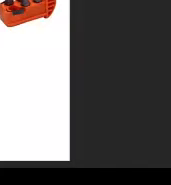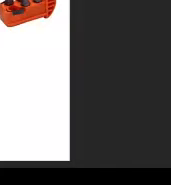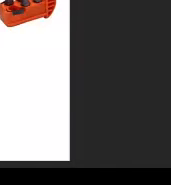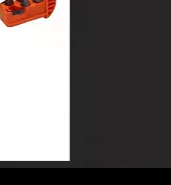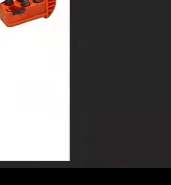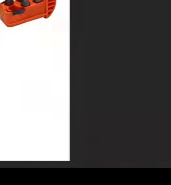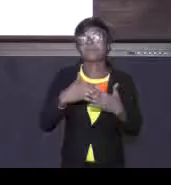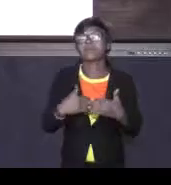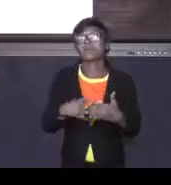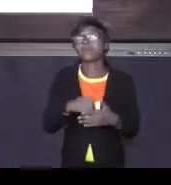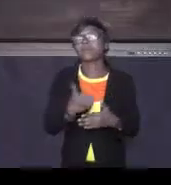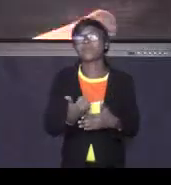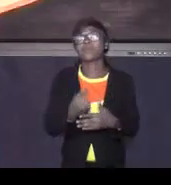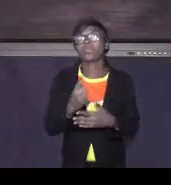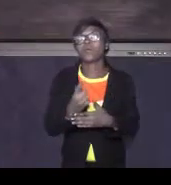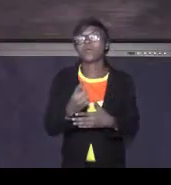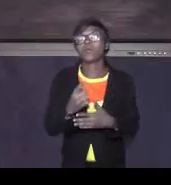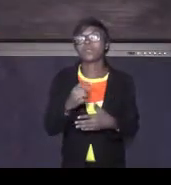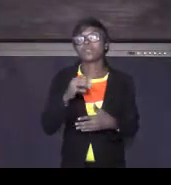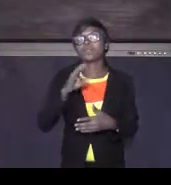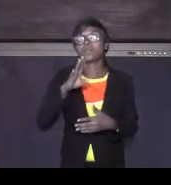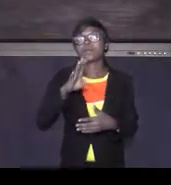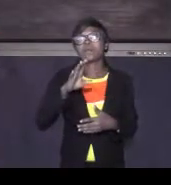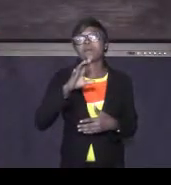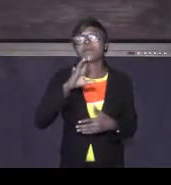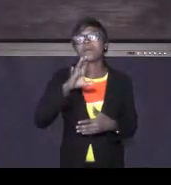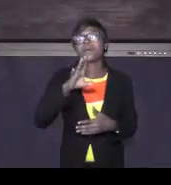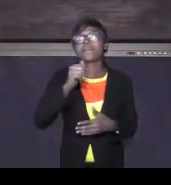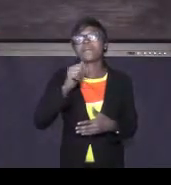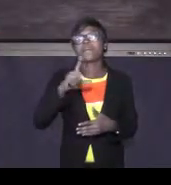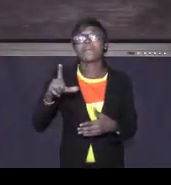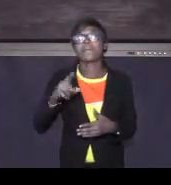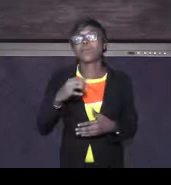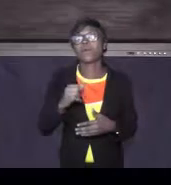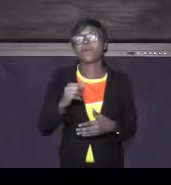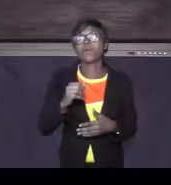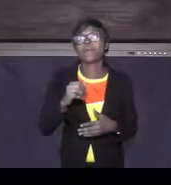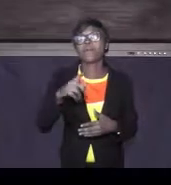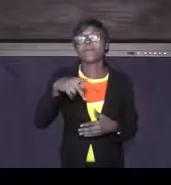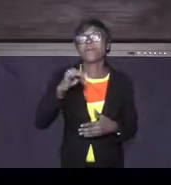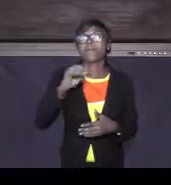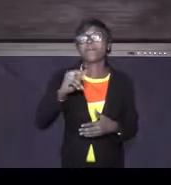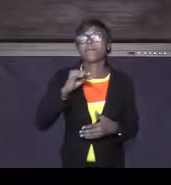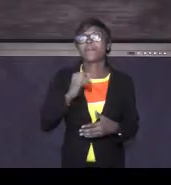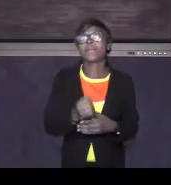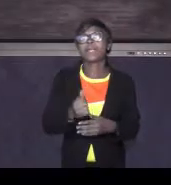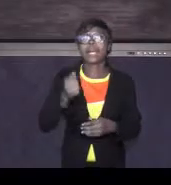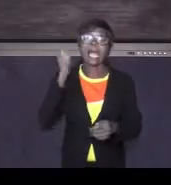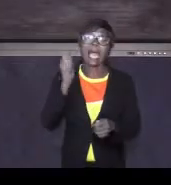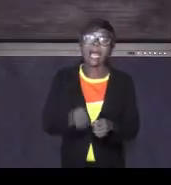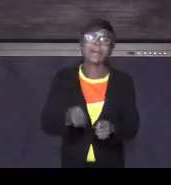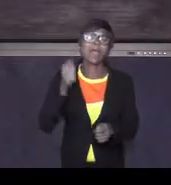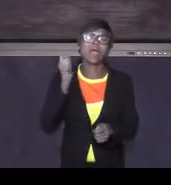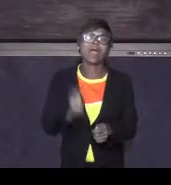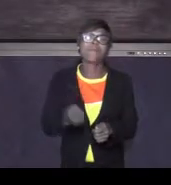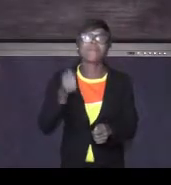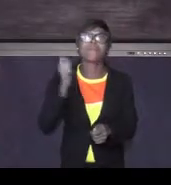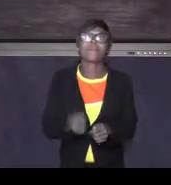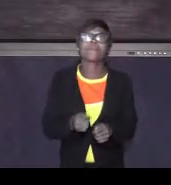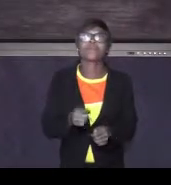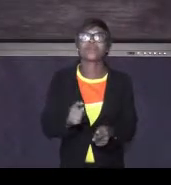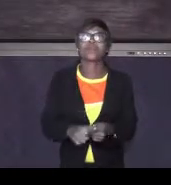seen this before. Let's look at another example. Ball peen hammer. This is used for